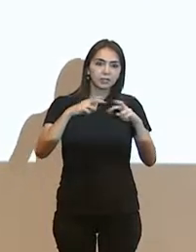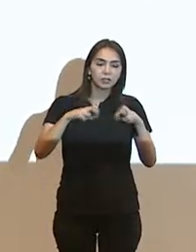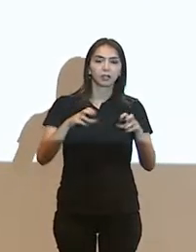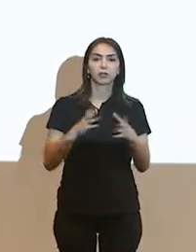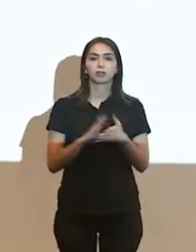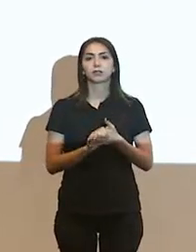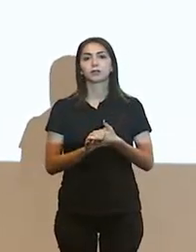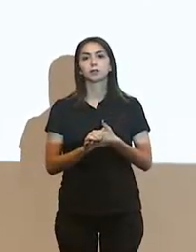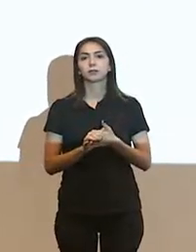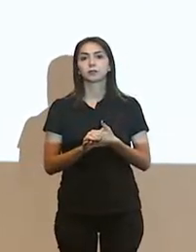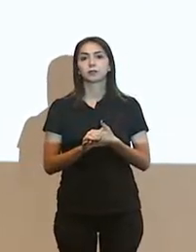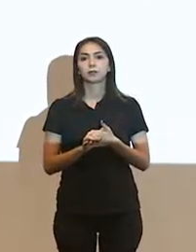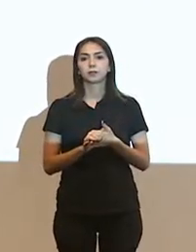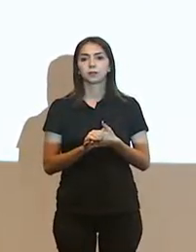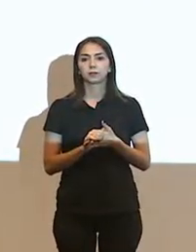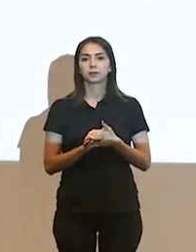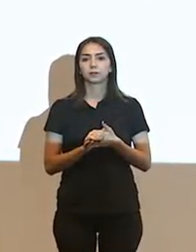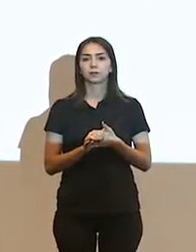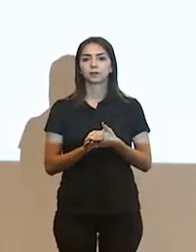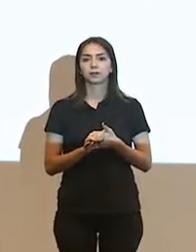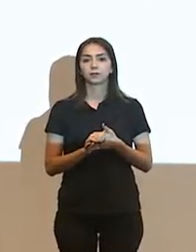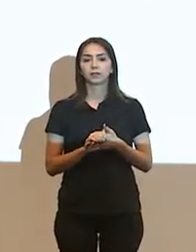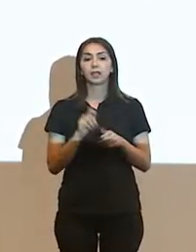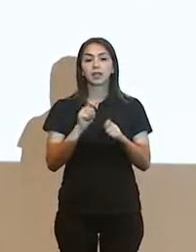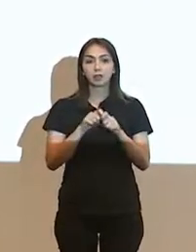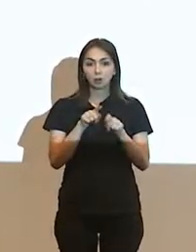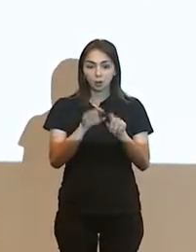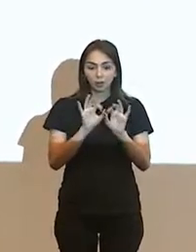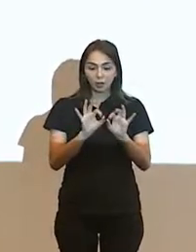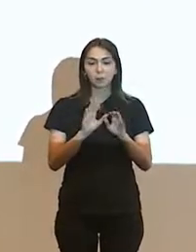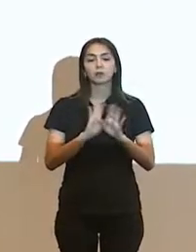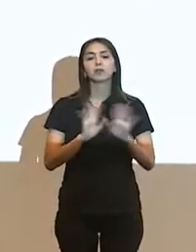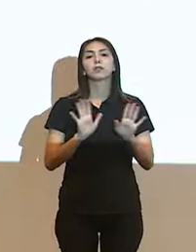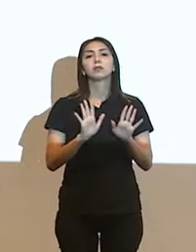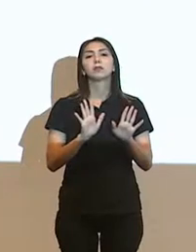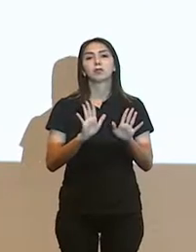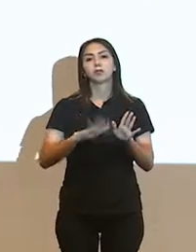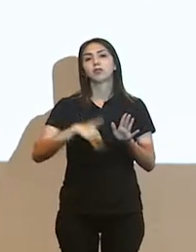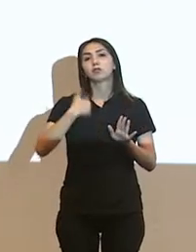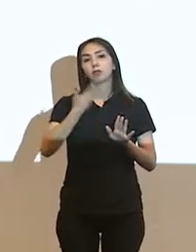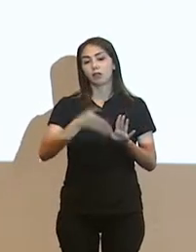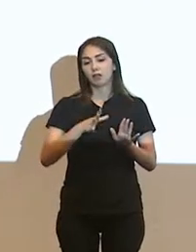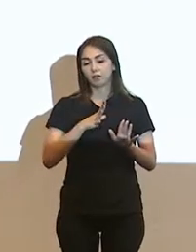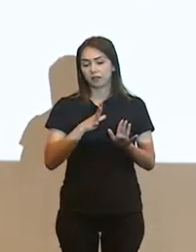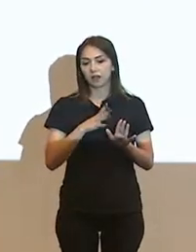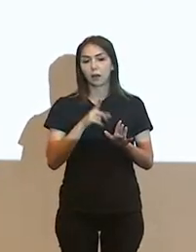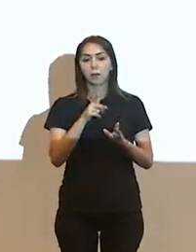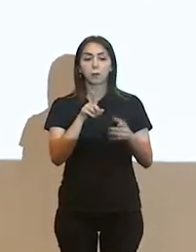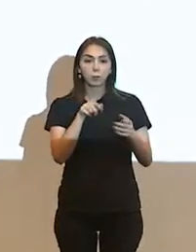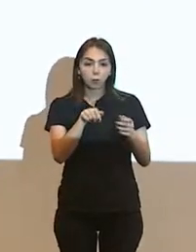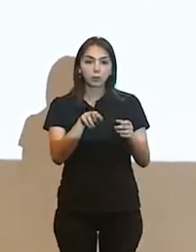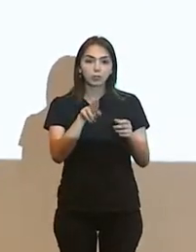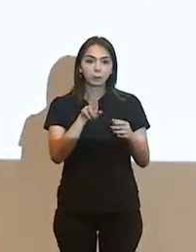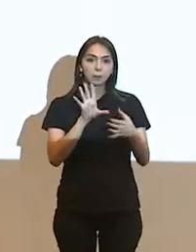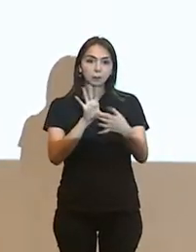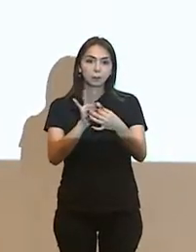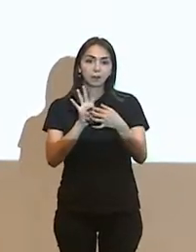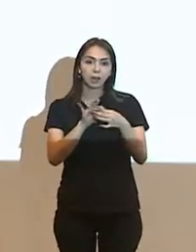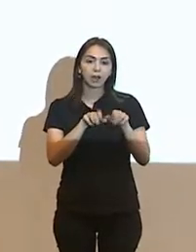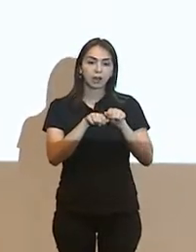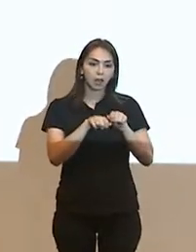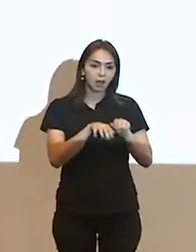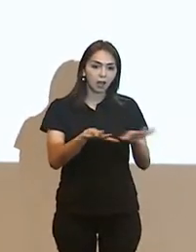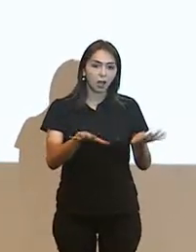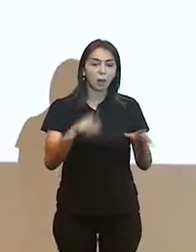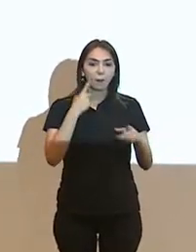social web social network then we look into every single unit but our